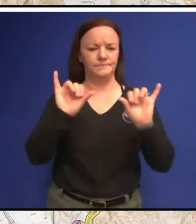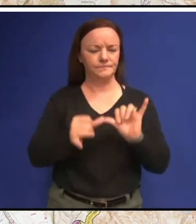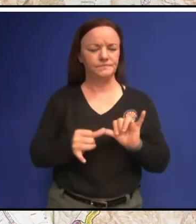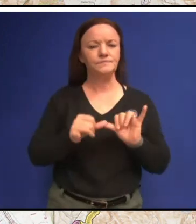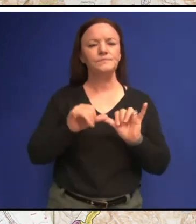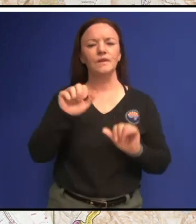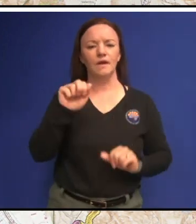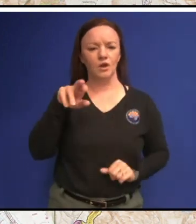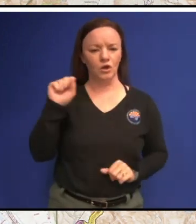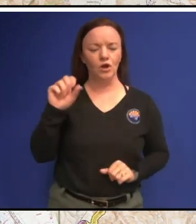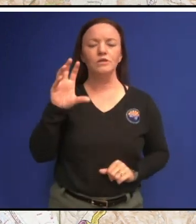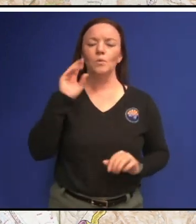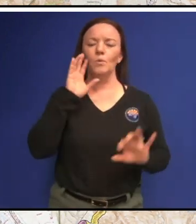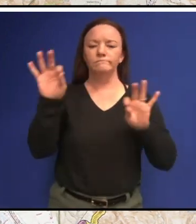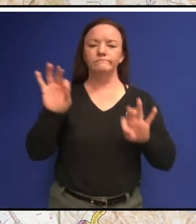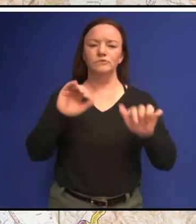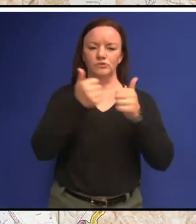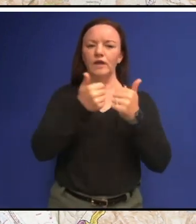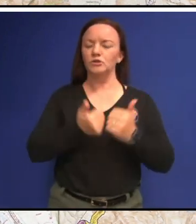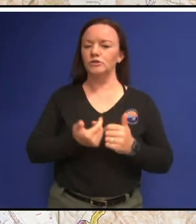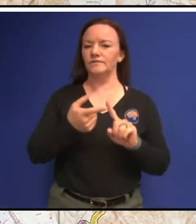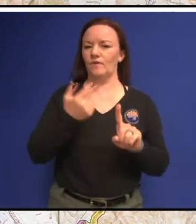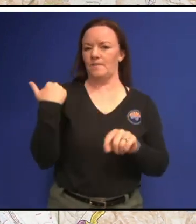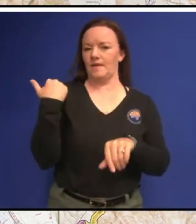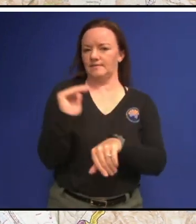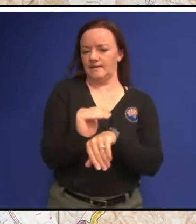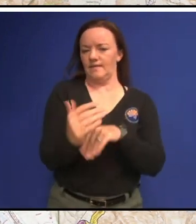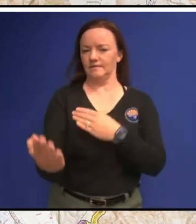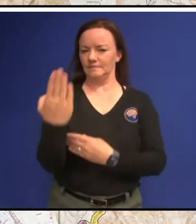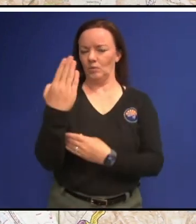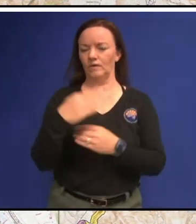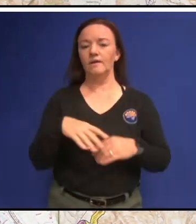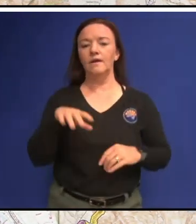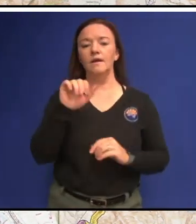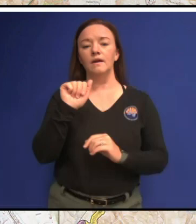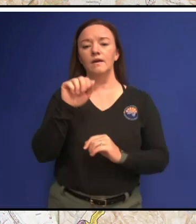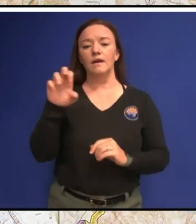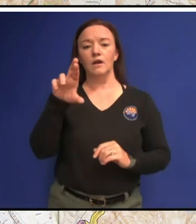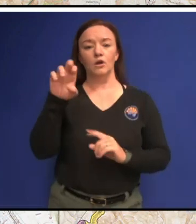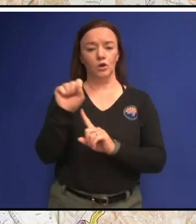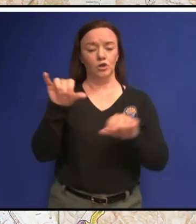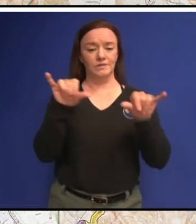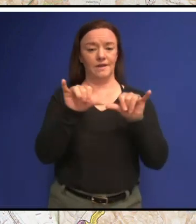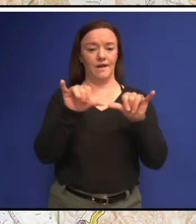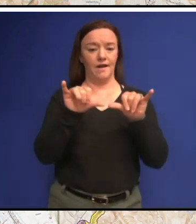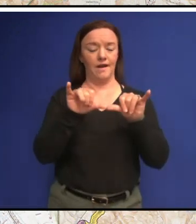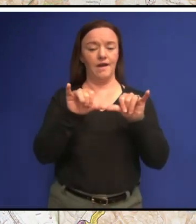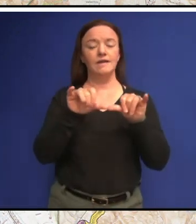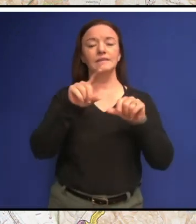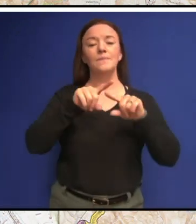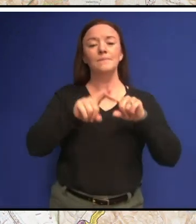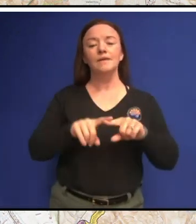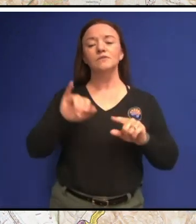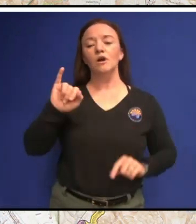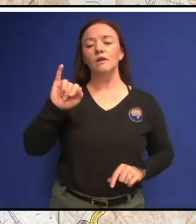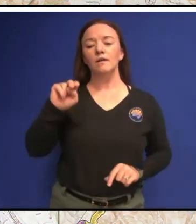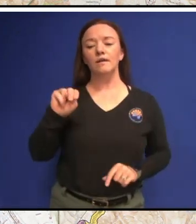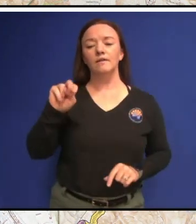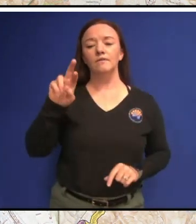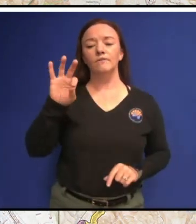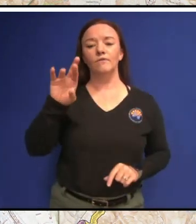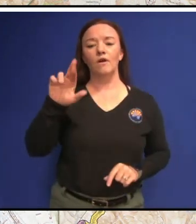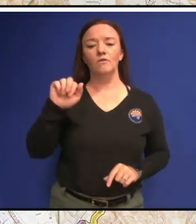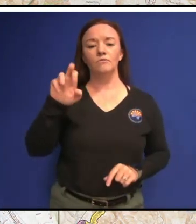morning. So the acres that we report are primarily based on an infrared flight that takes place